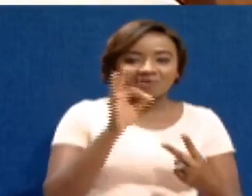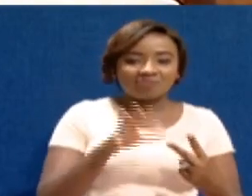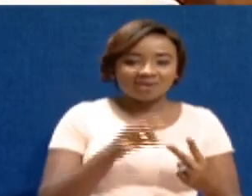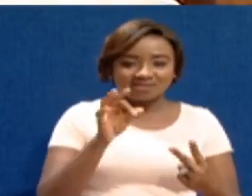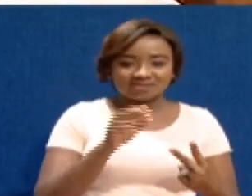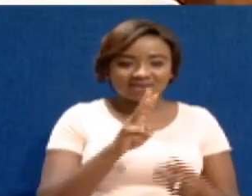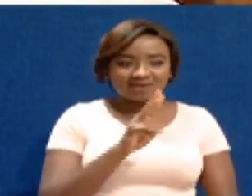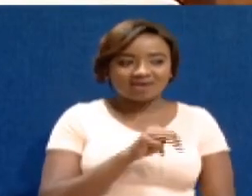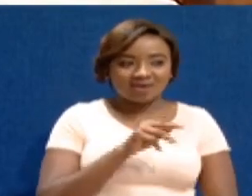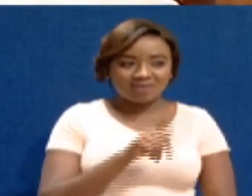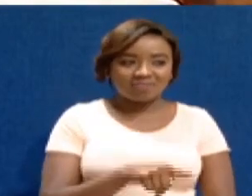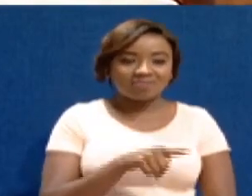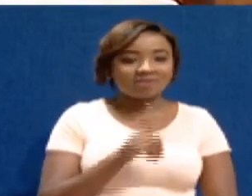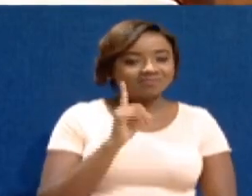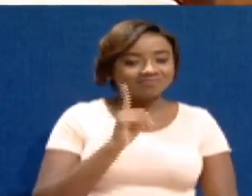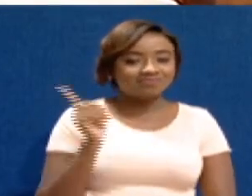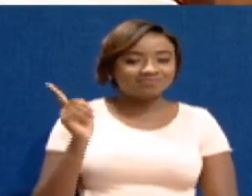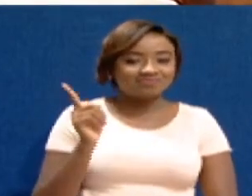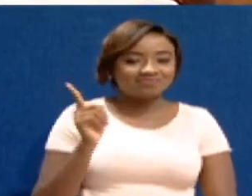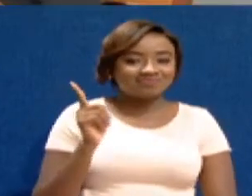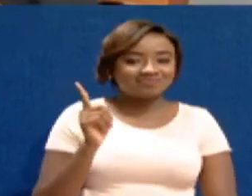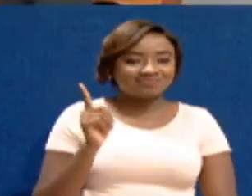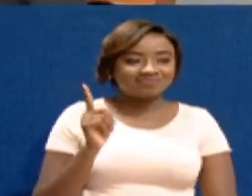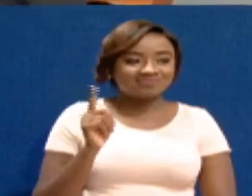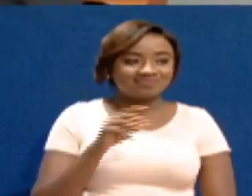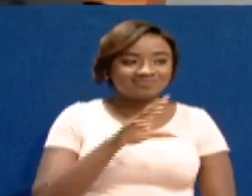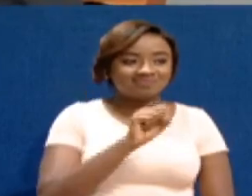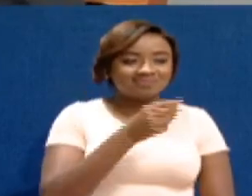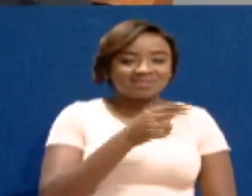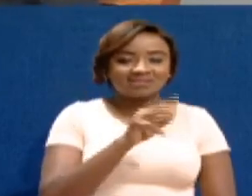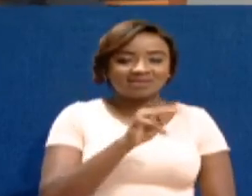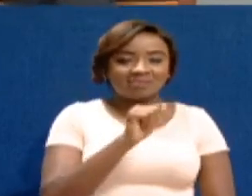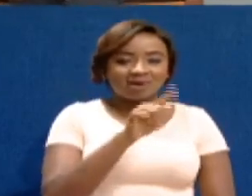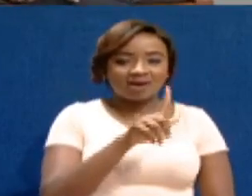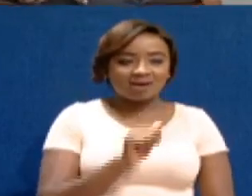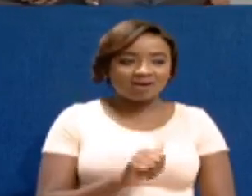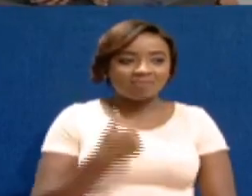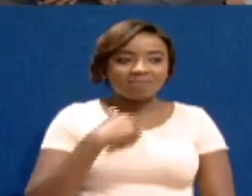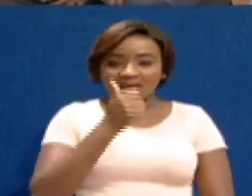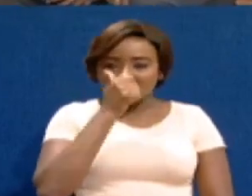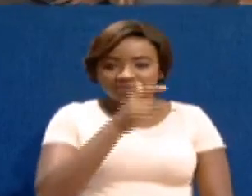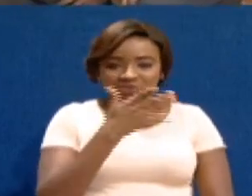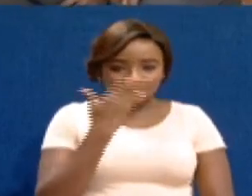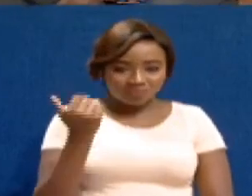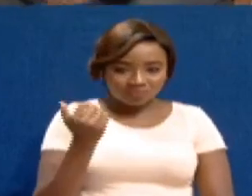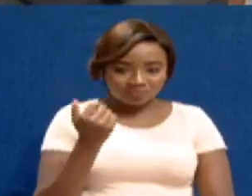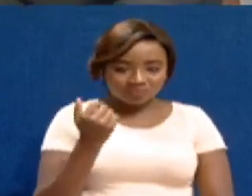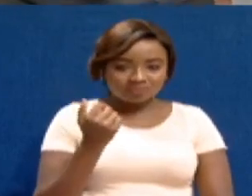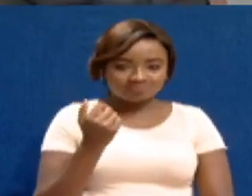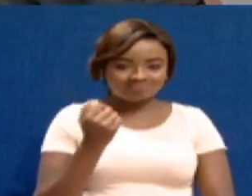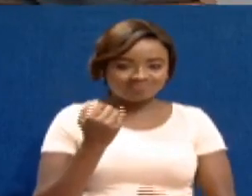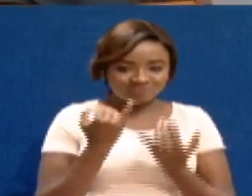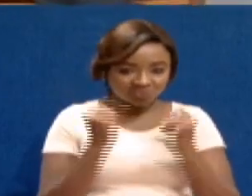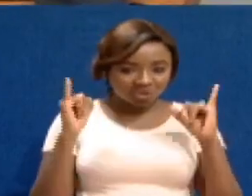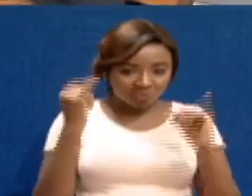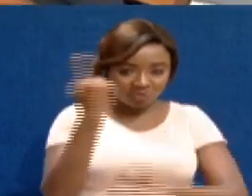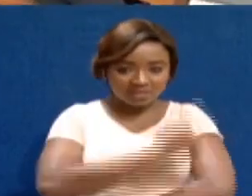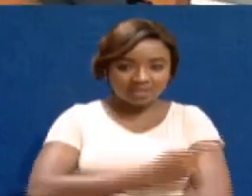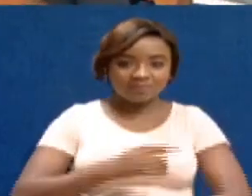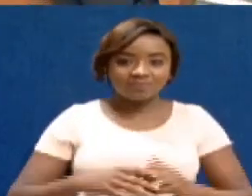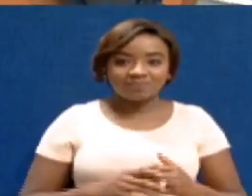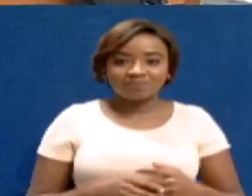time. Thank you for inviting us, Let me Jeff. wish you happy Jamhuri Day week first before I forget later on. Same to you. All right? So, real good, let's get down